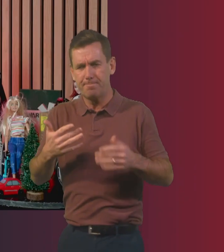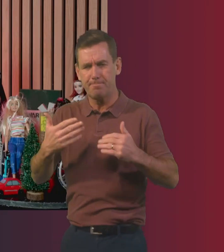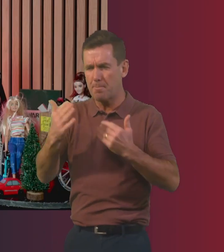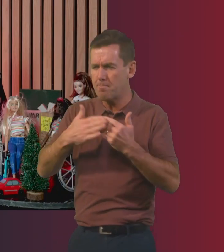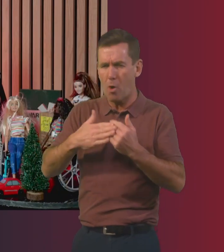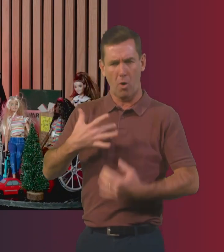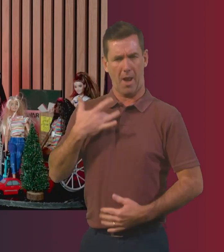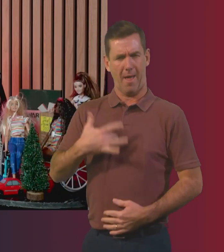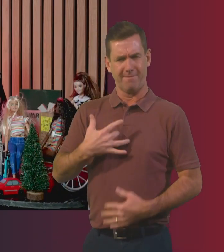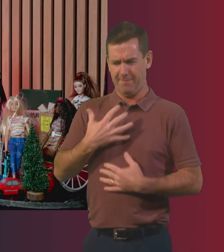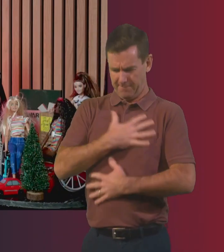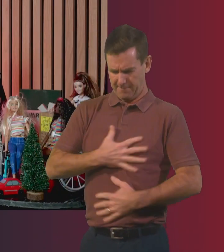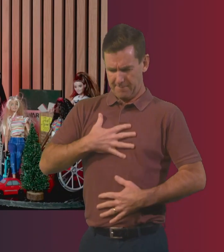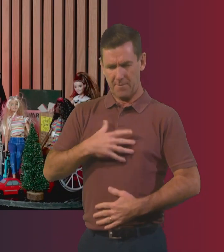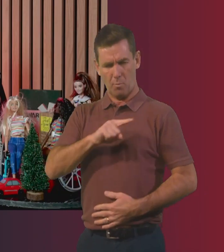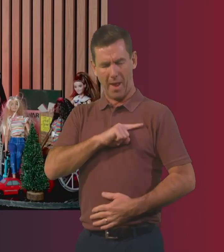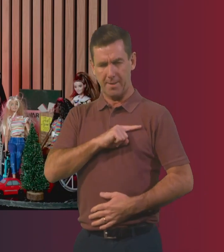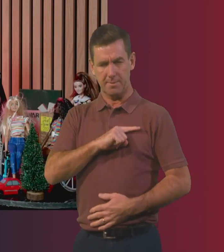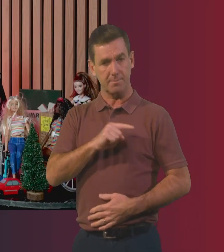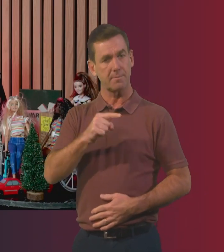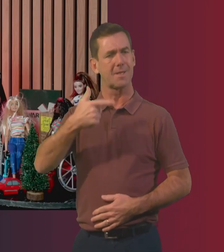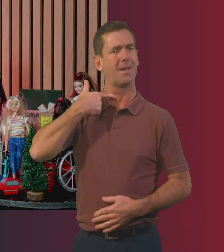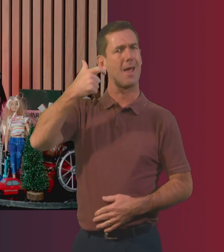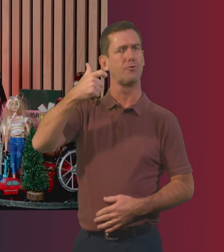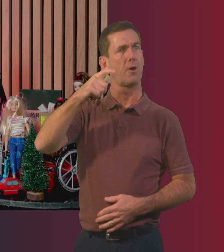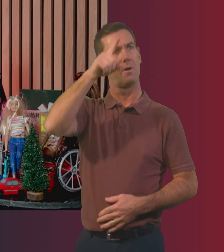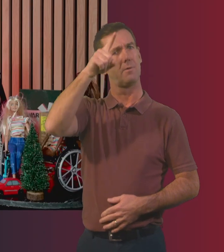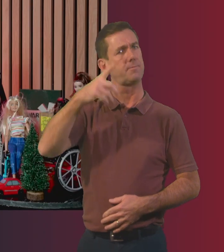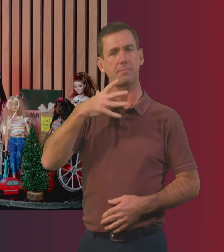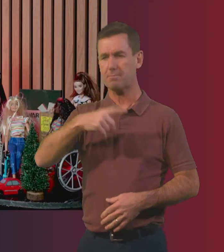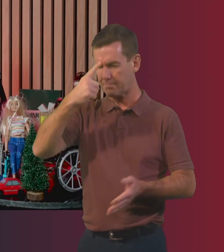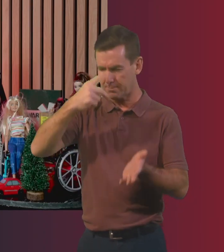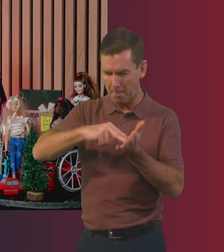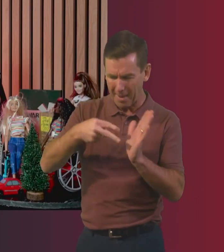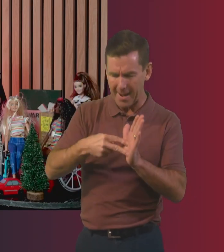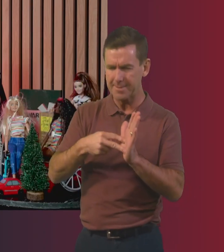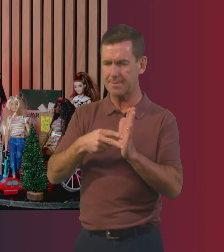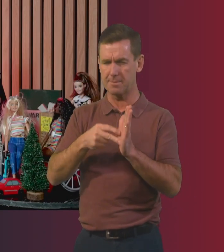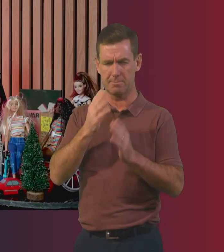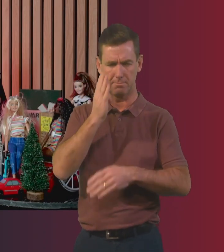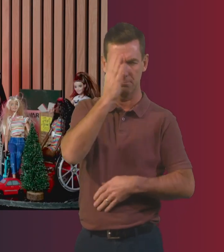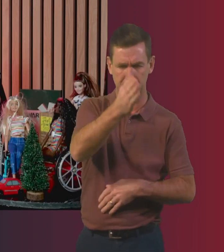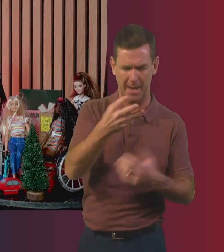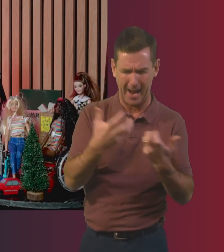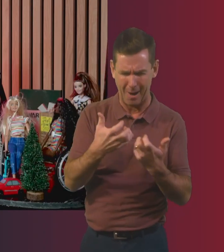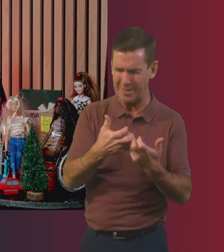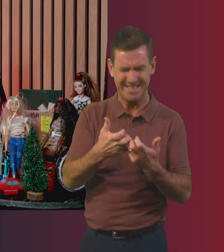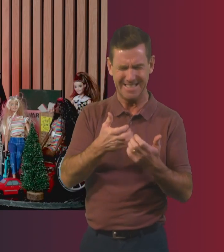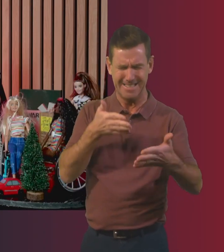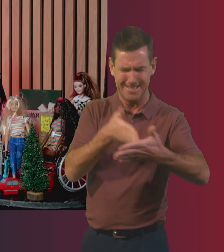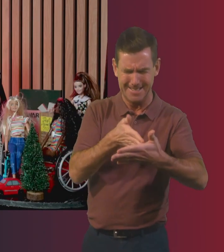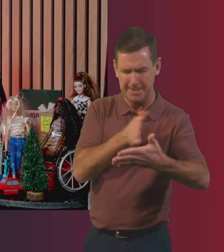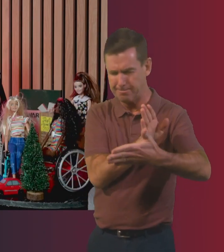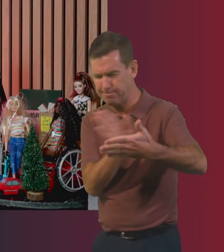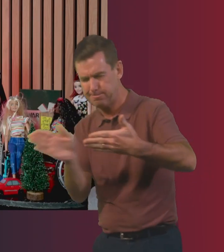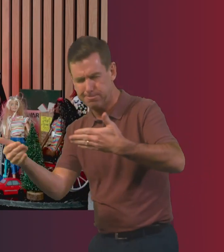think because when you've got to really think about how you're getting somewhere or take that extra effort and plan,